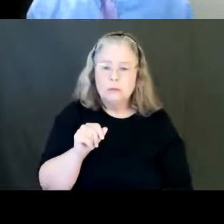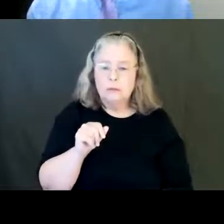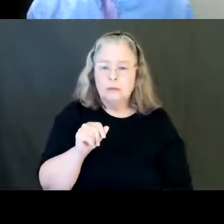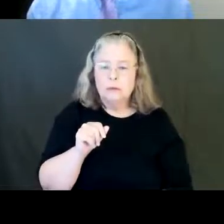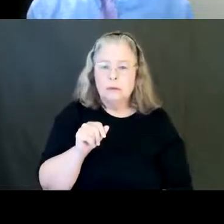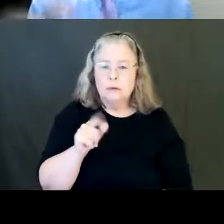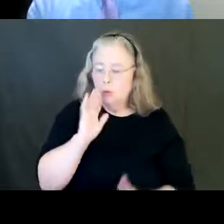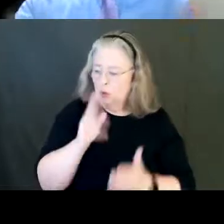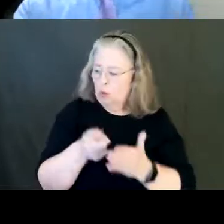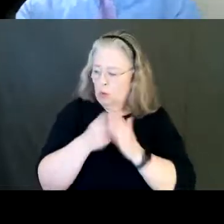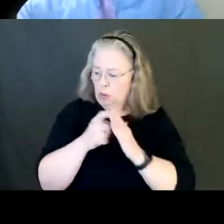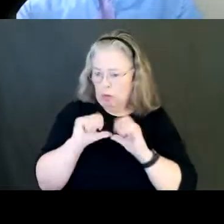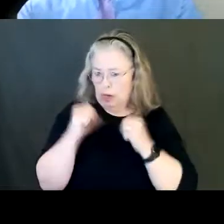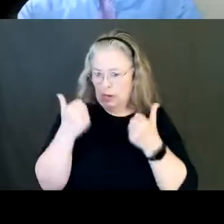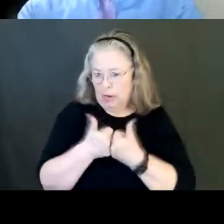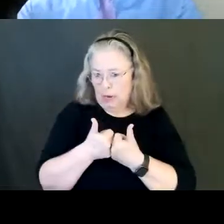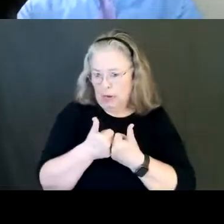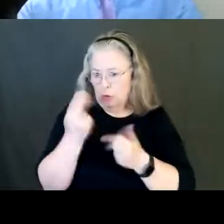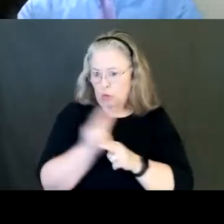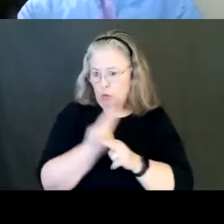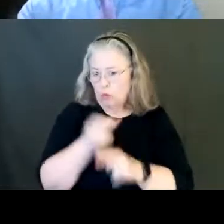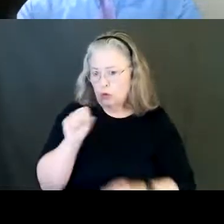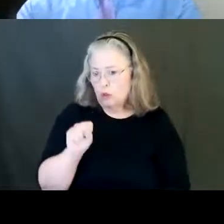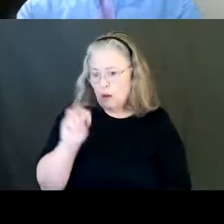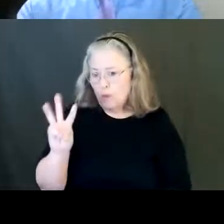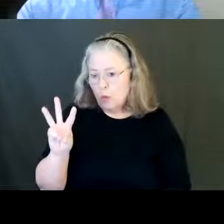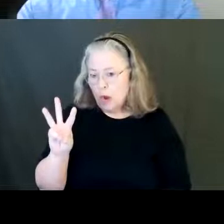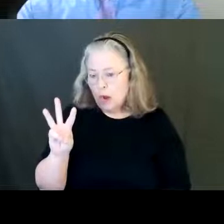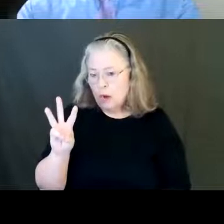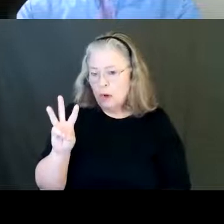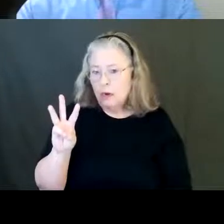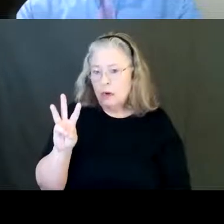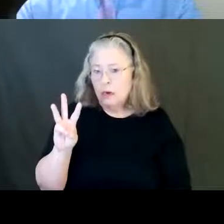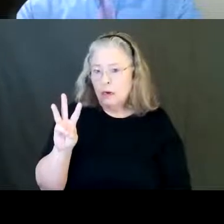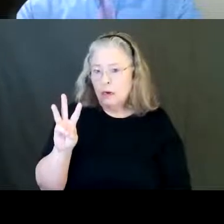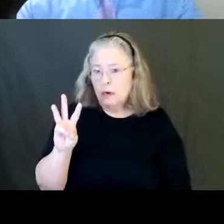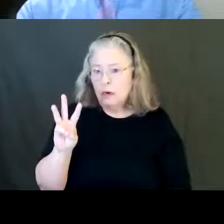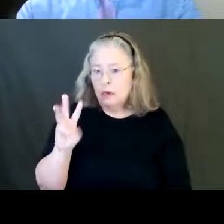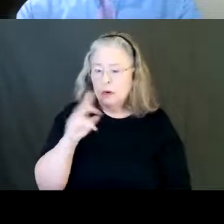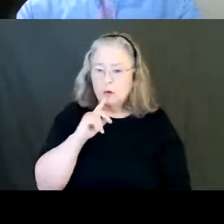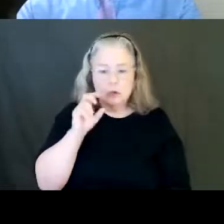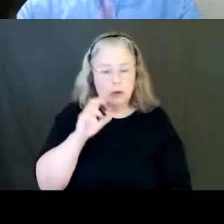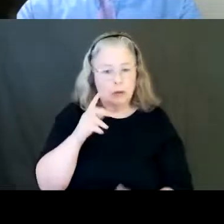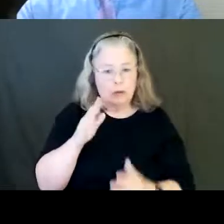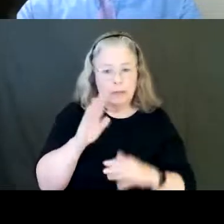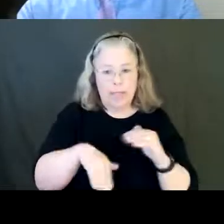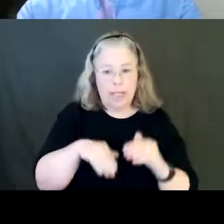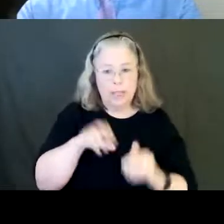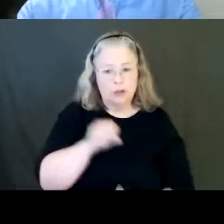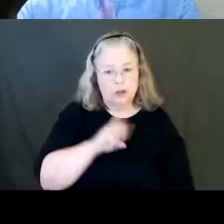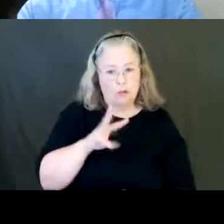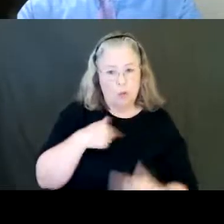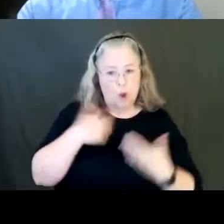will this require agencies to use software instead of software already used to